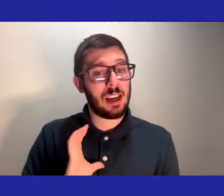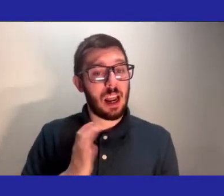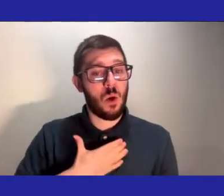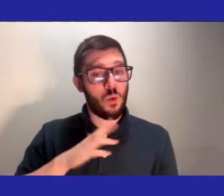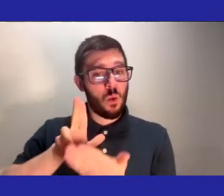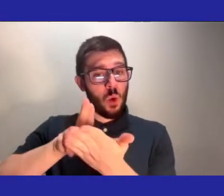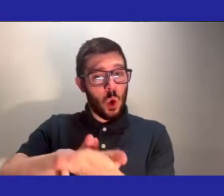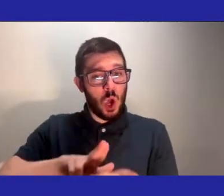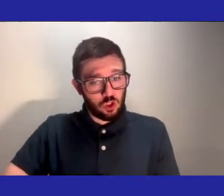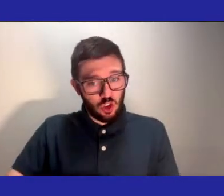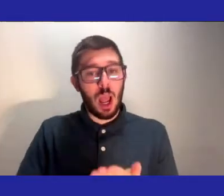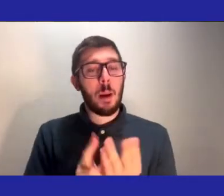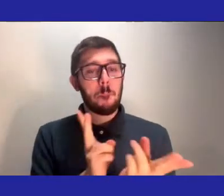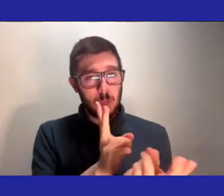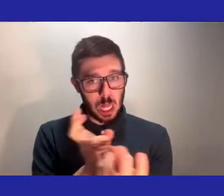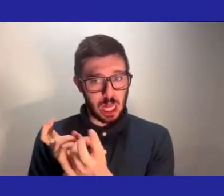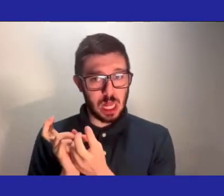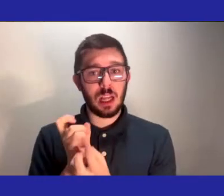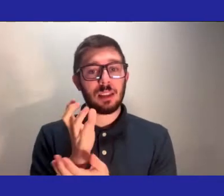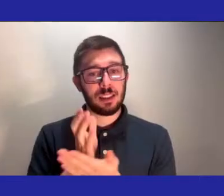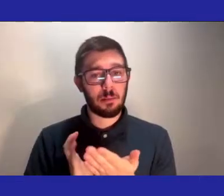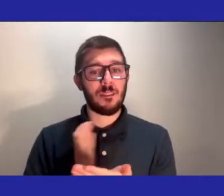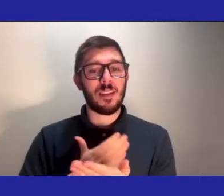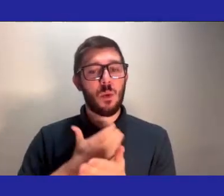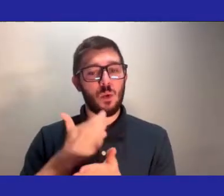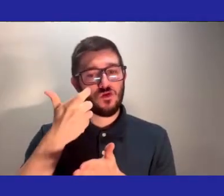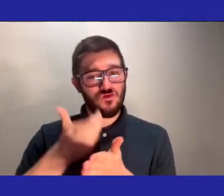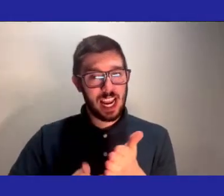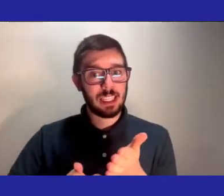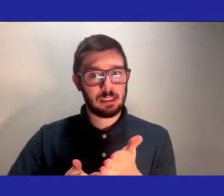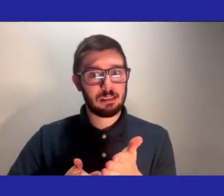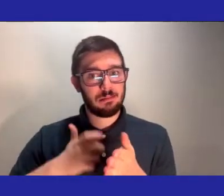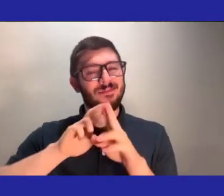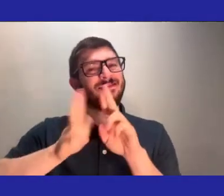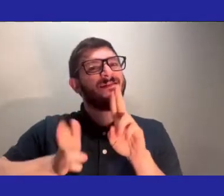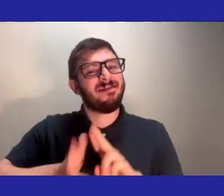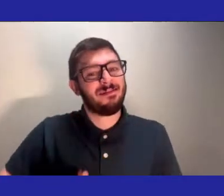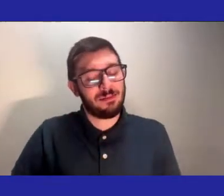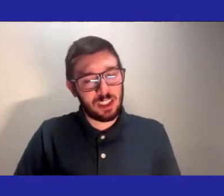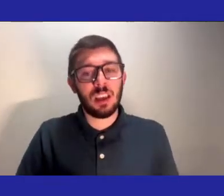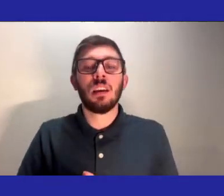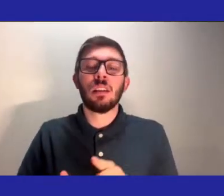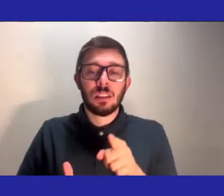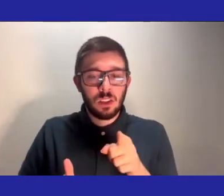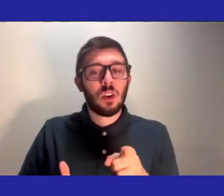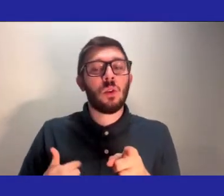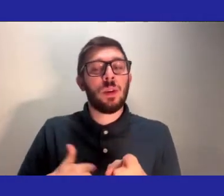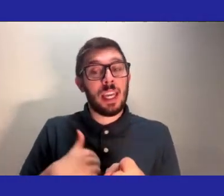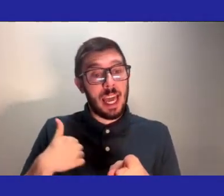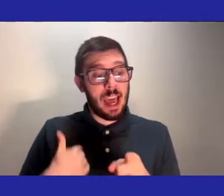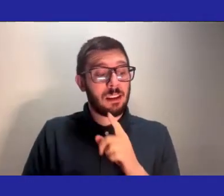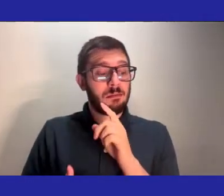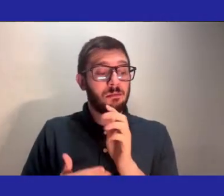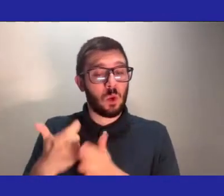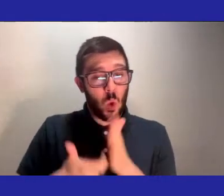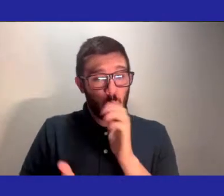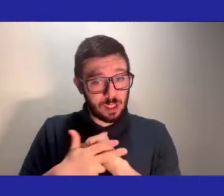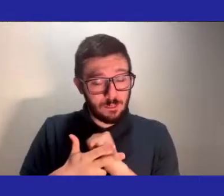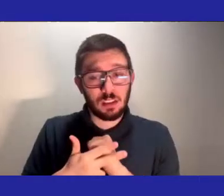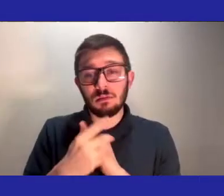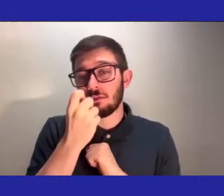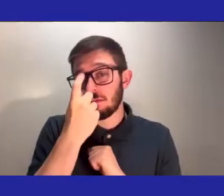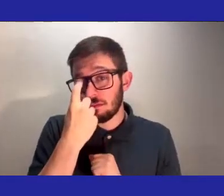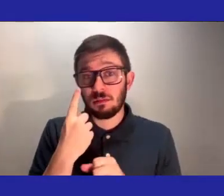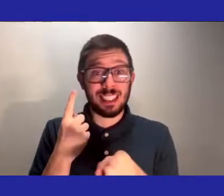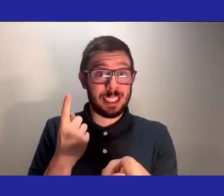our rates down. So we actually had an innate contract, cost savings. But this is above and beyond what we did, and